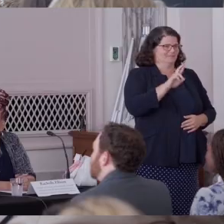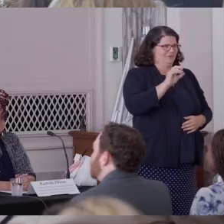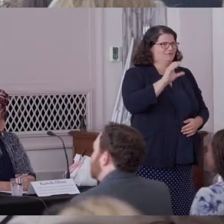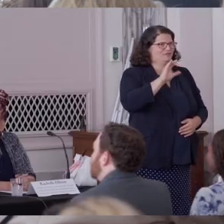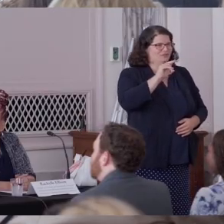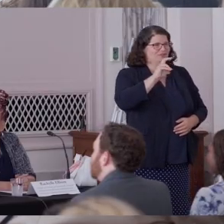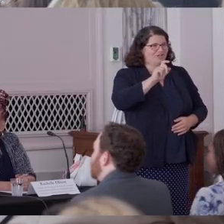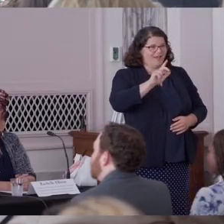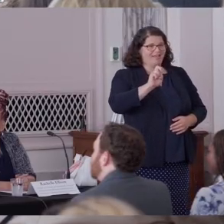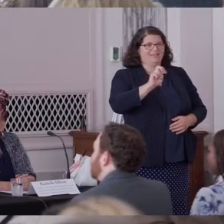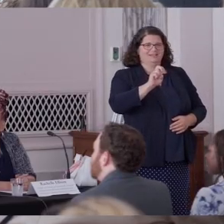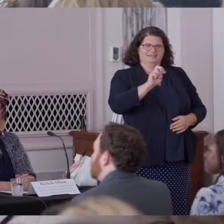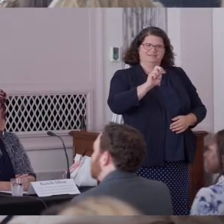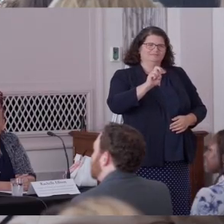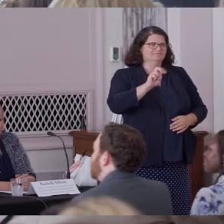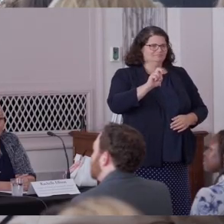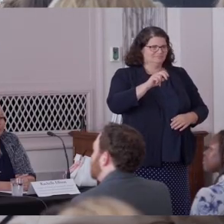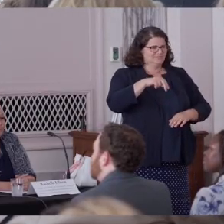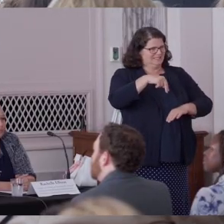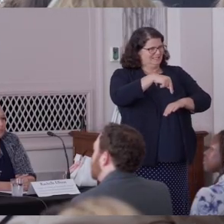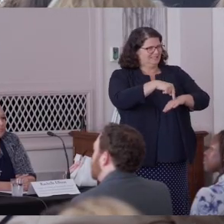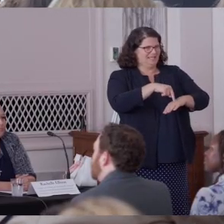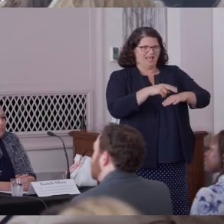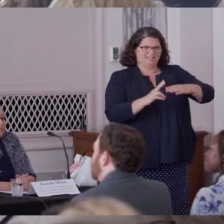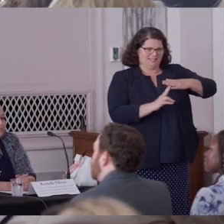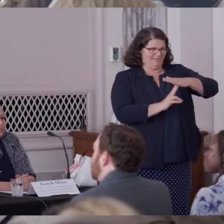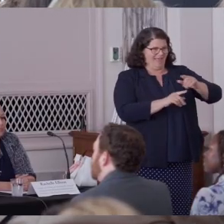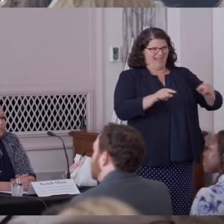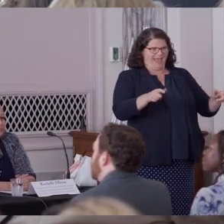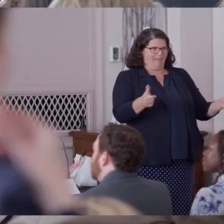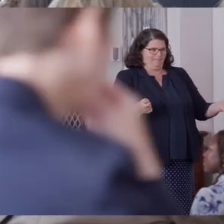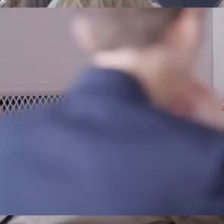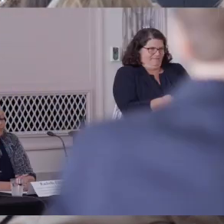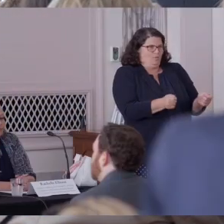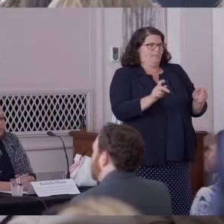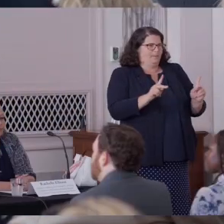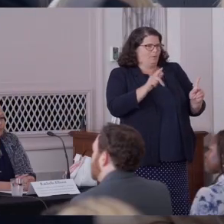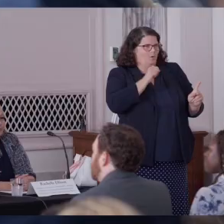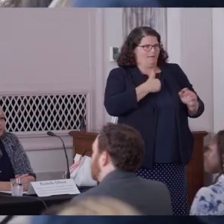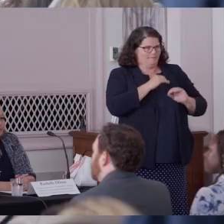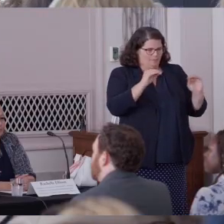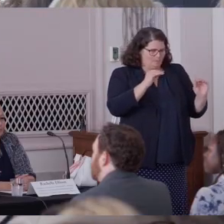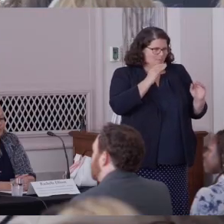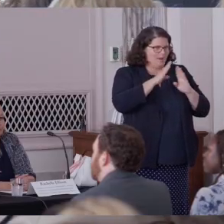in the gap for those unhoused with continuum of care needs.